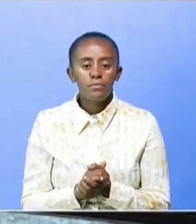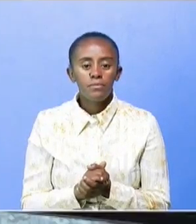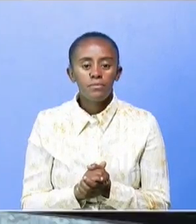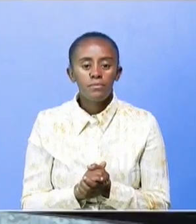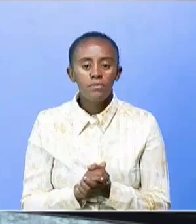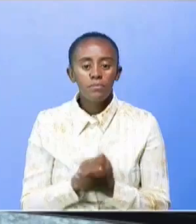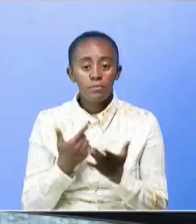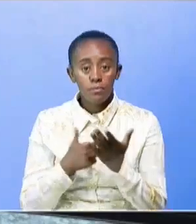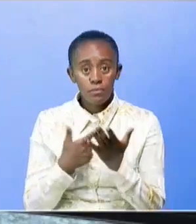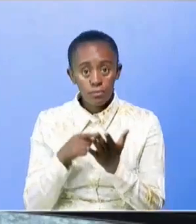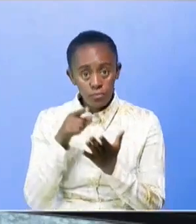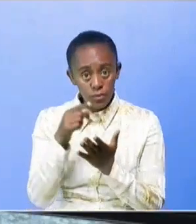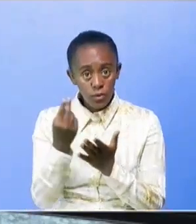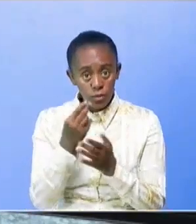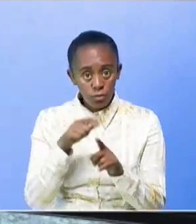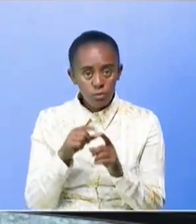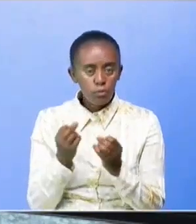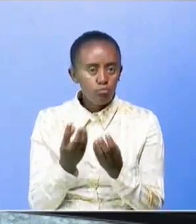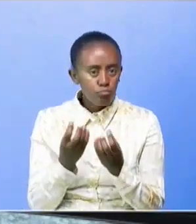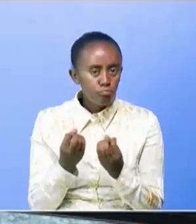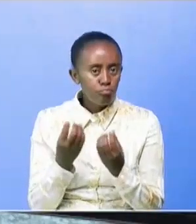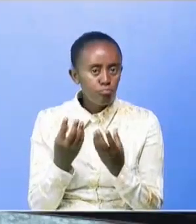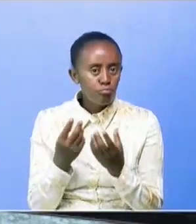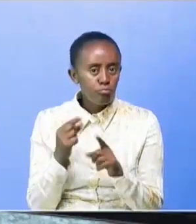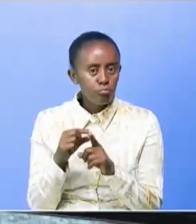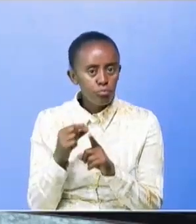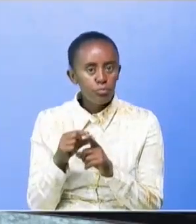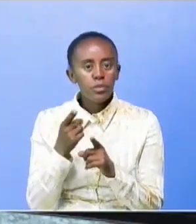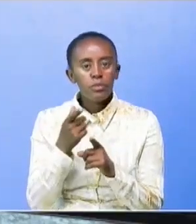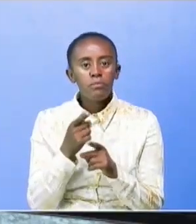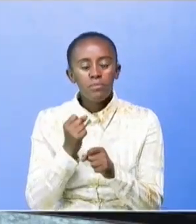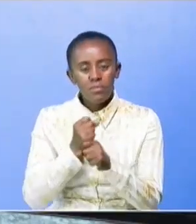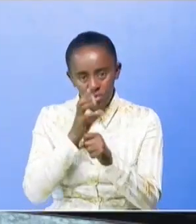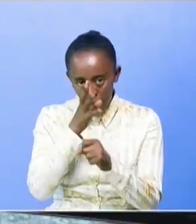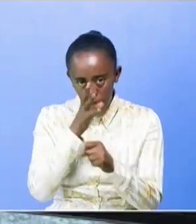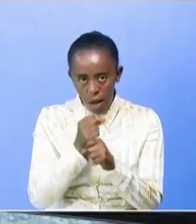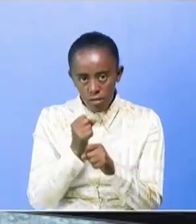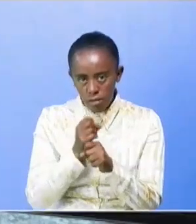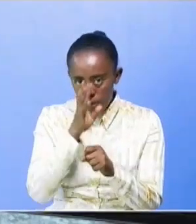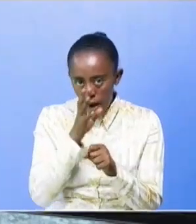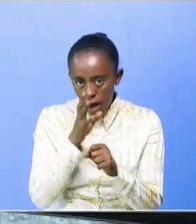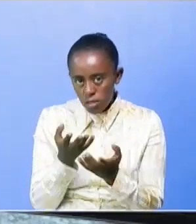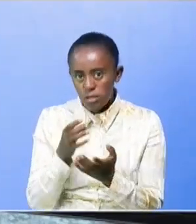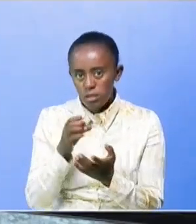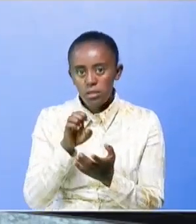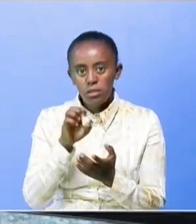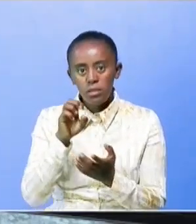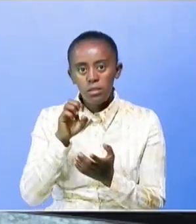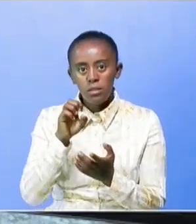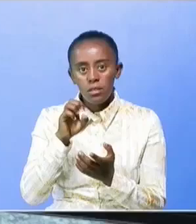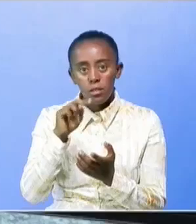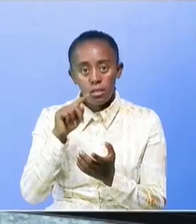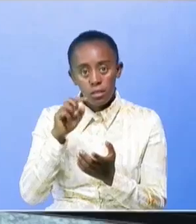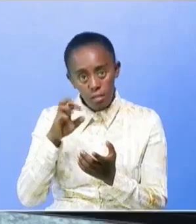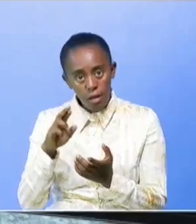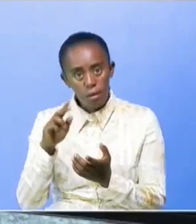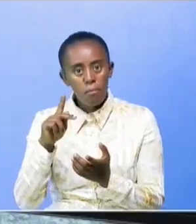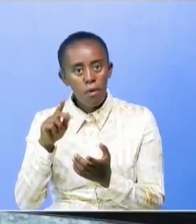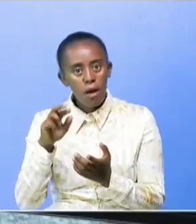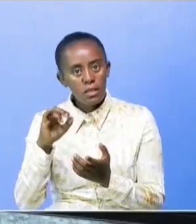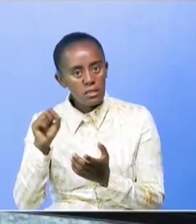This word is used a lot in enterprises or in